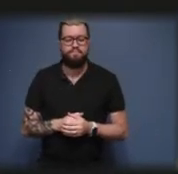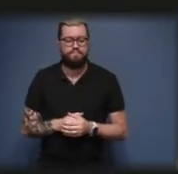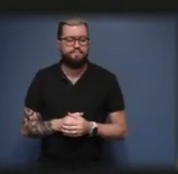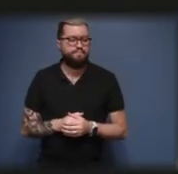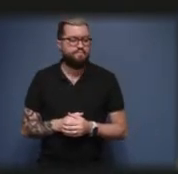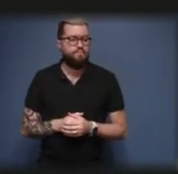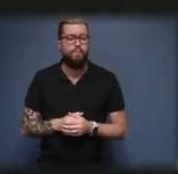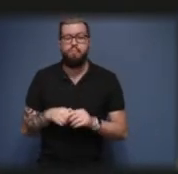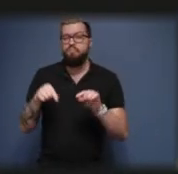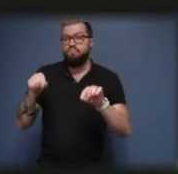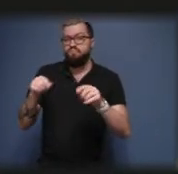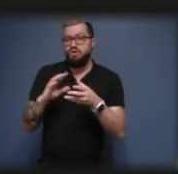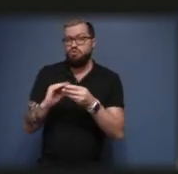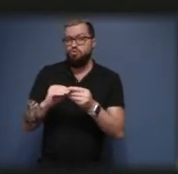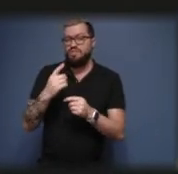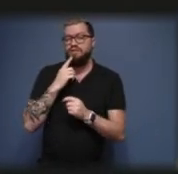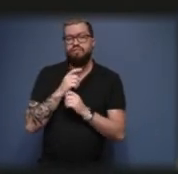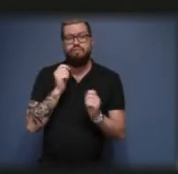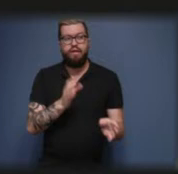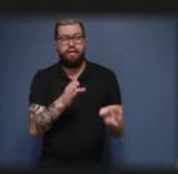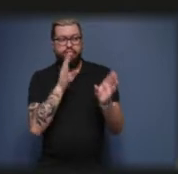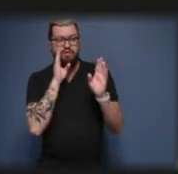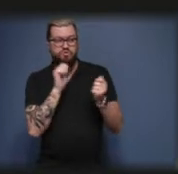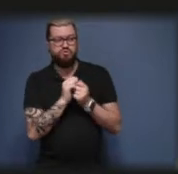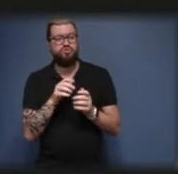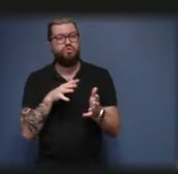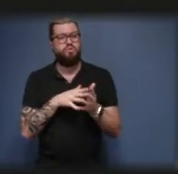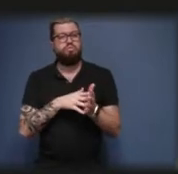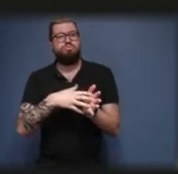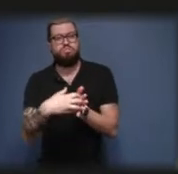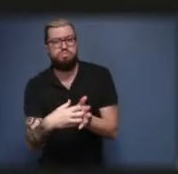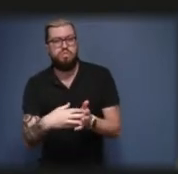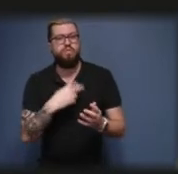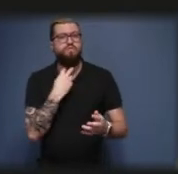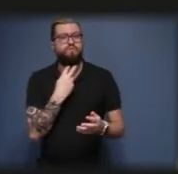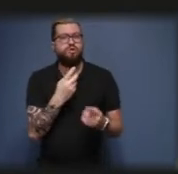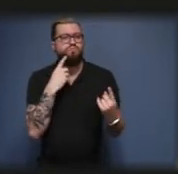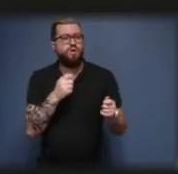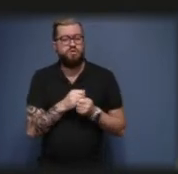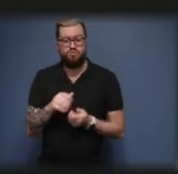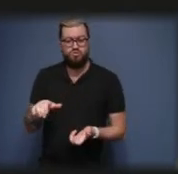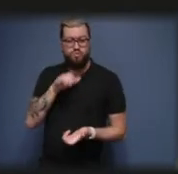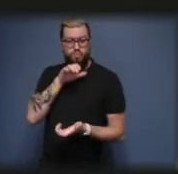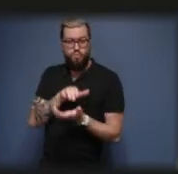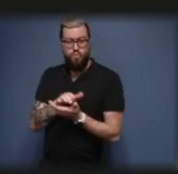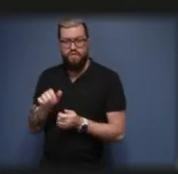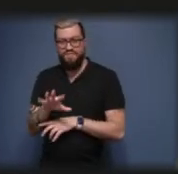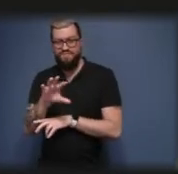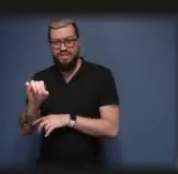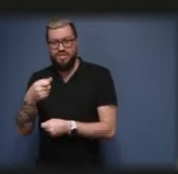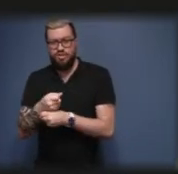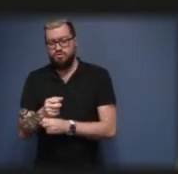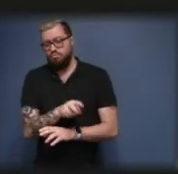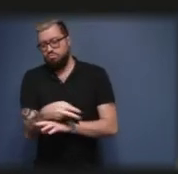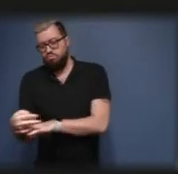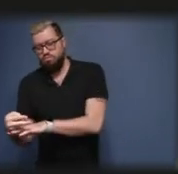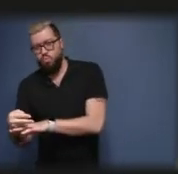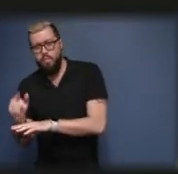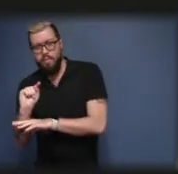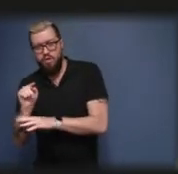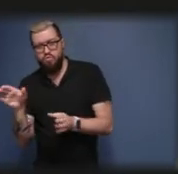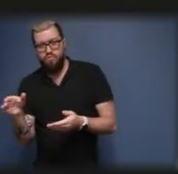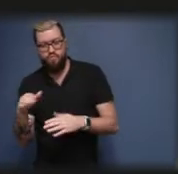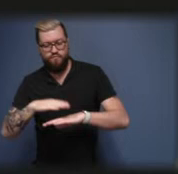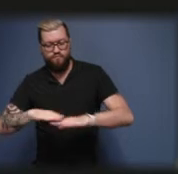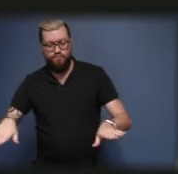This one says, I listened to your broken voice as you found your bride of 50 years collapsed on the bathroom floor.